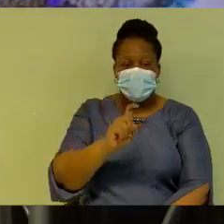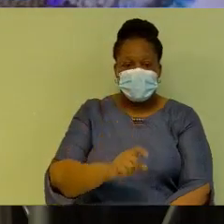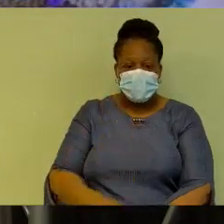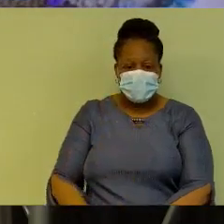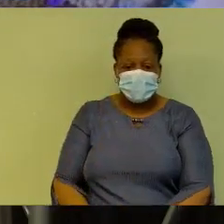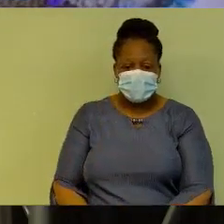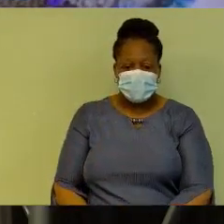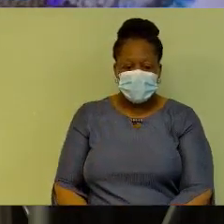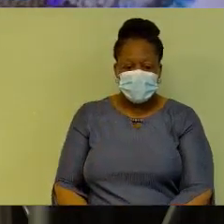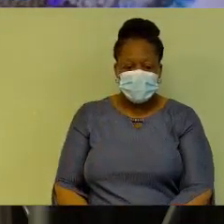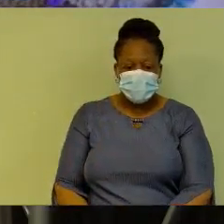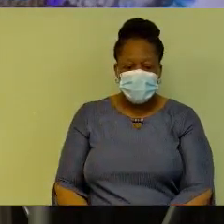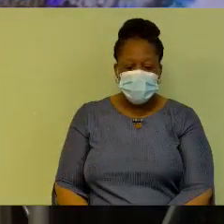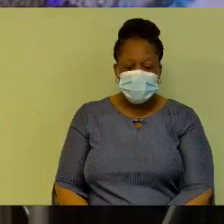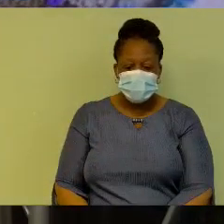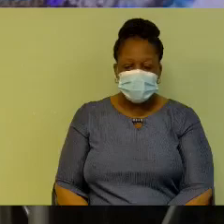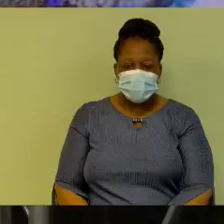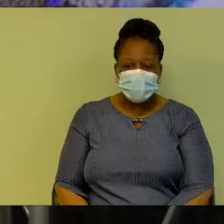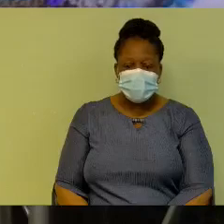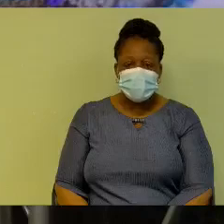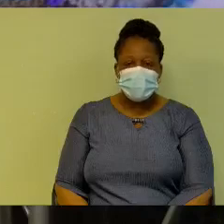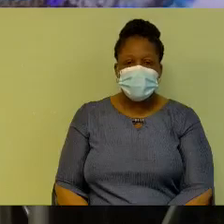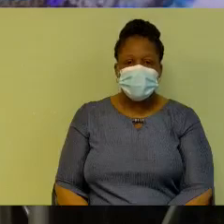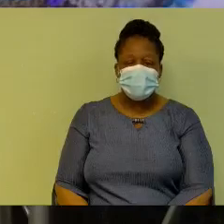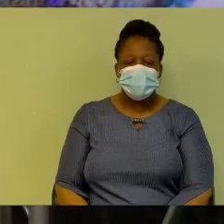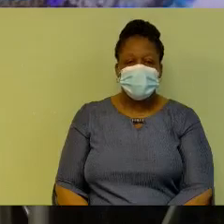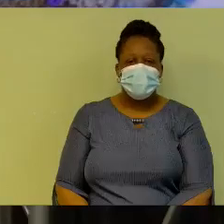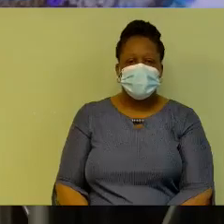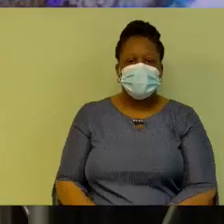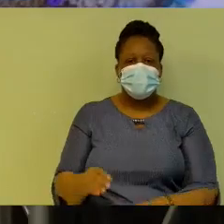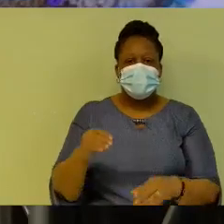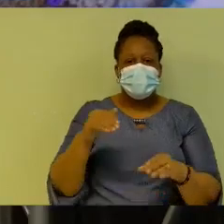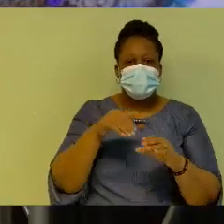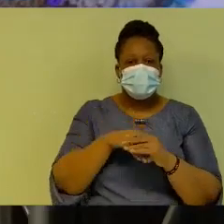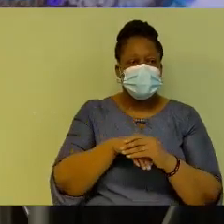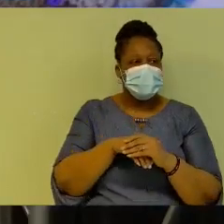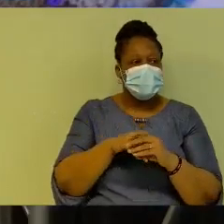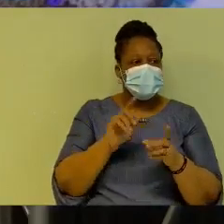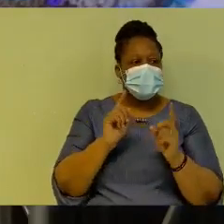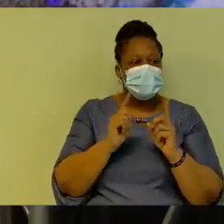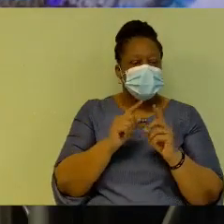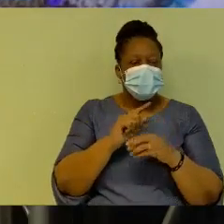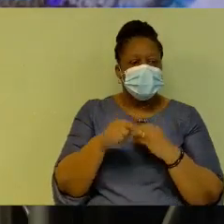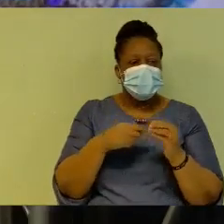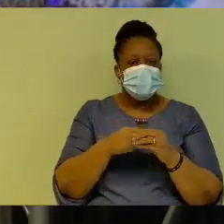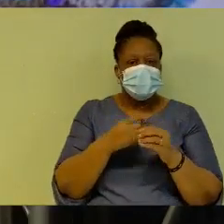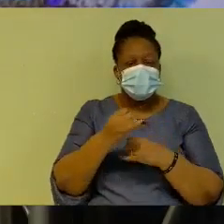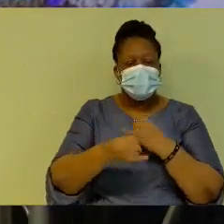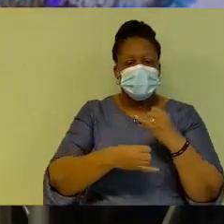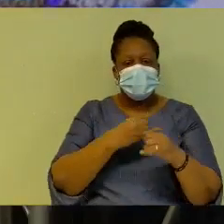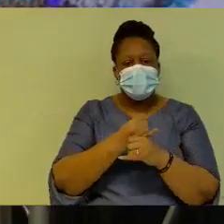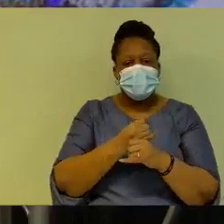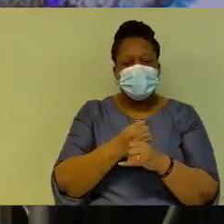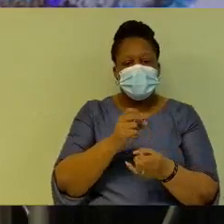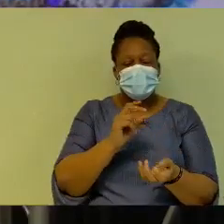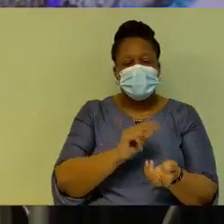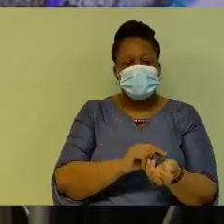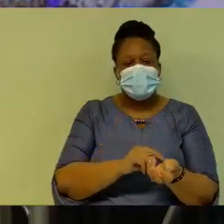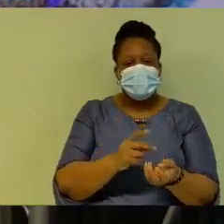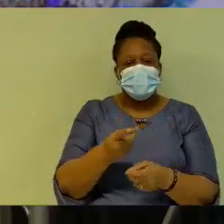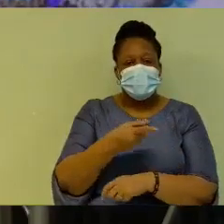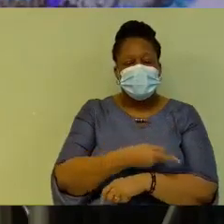in her address on the commemoration of International Nurses Day, the minister stated that there